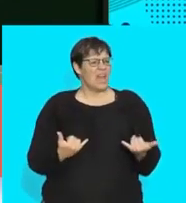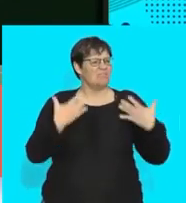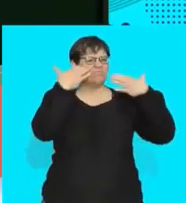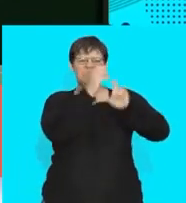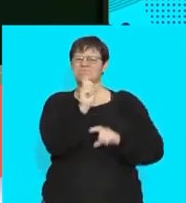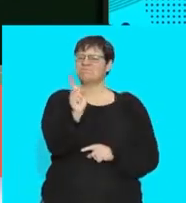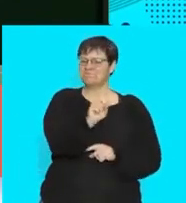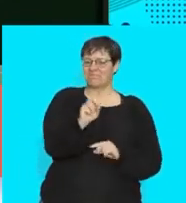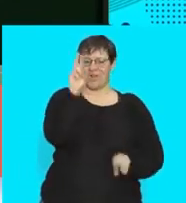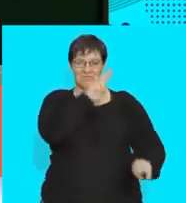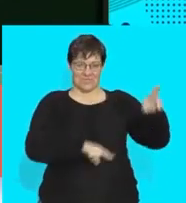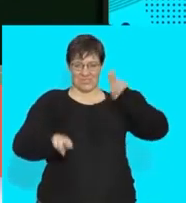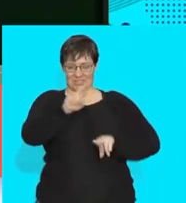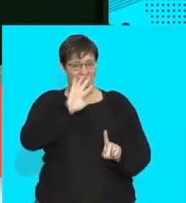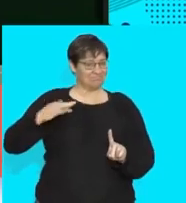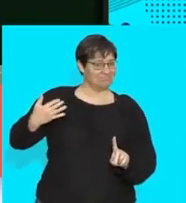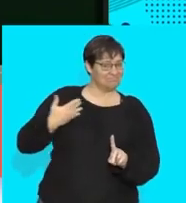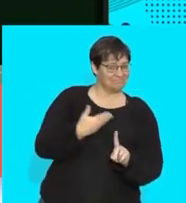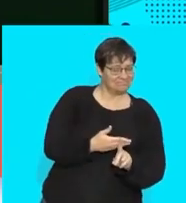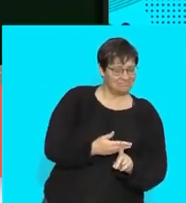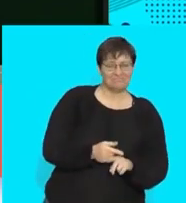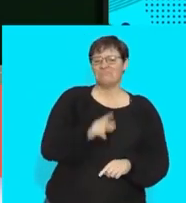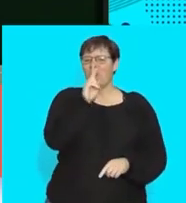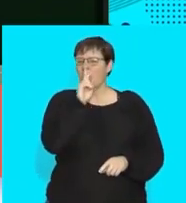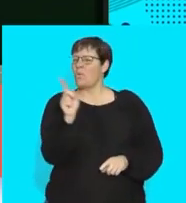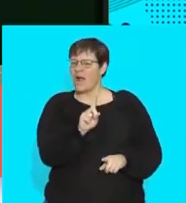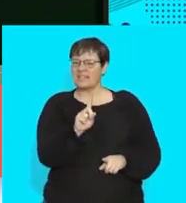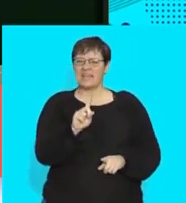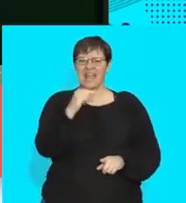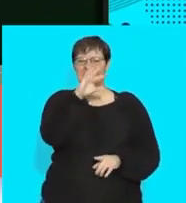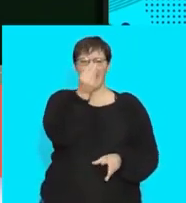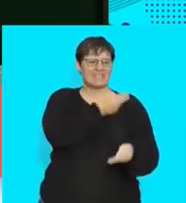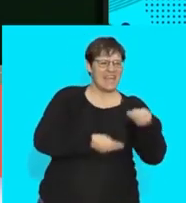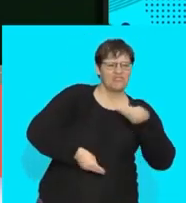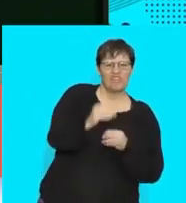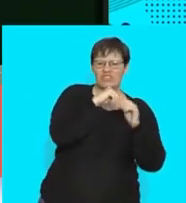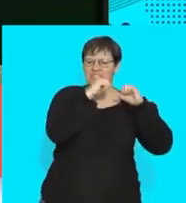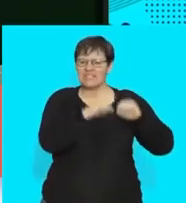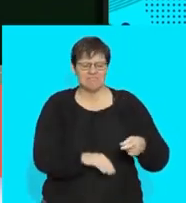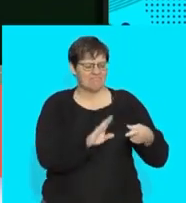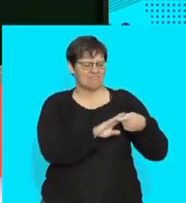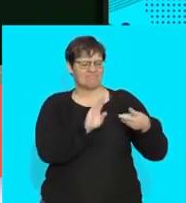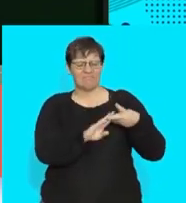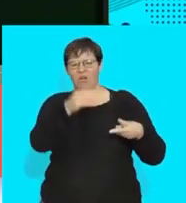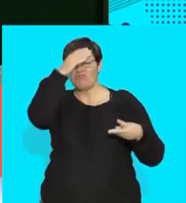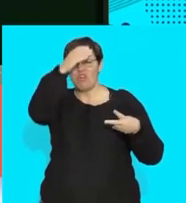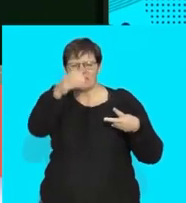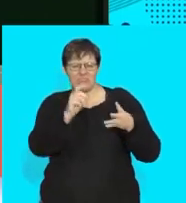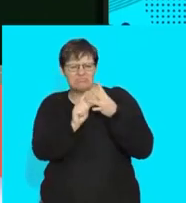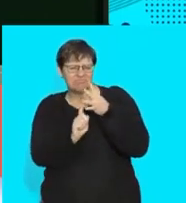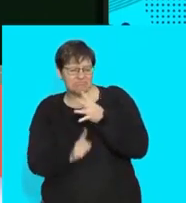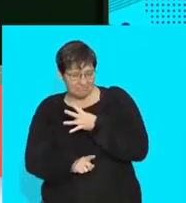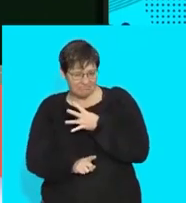revision exercise. So we've looked at the whole gaseous exchange system, we looked at all the concepts, and we're going to have a